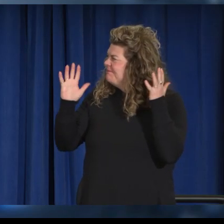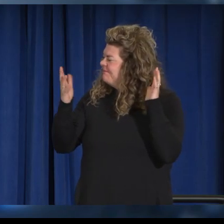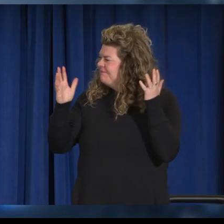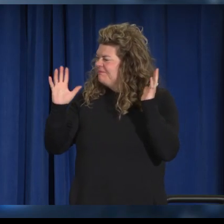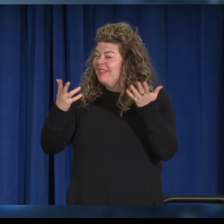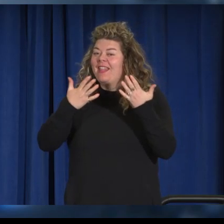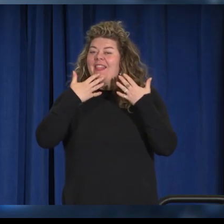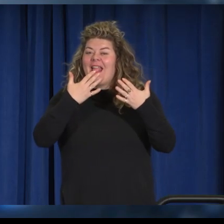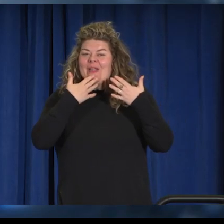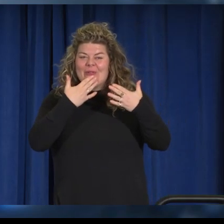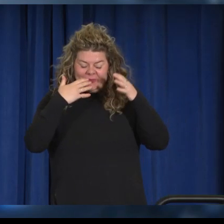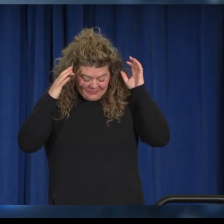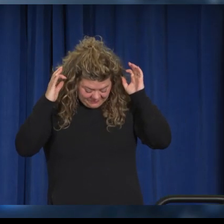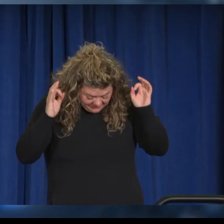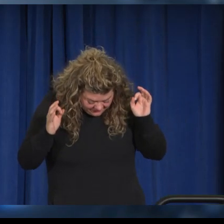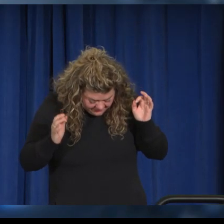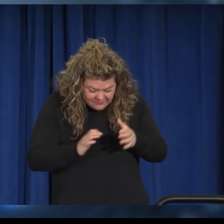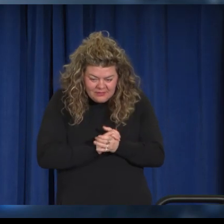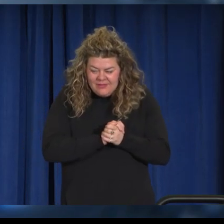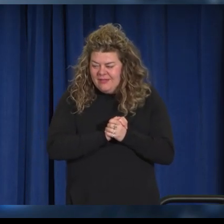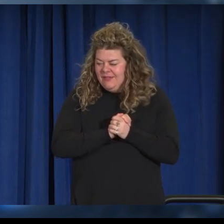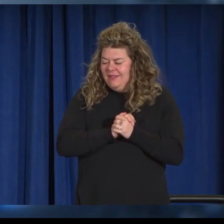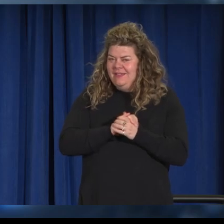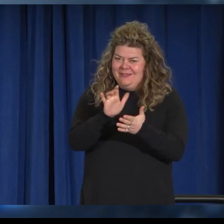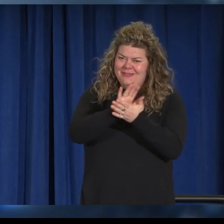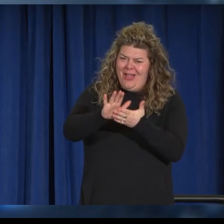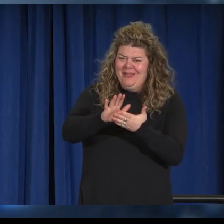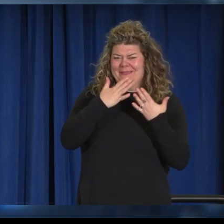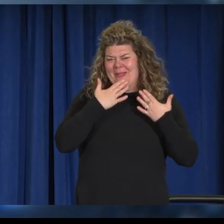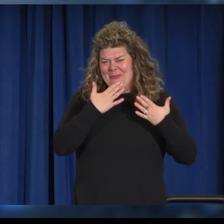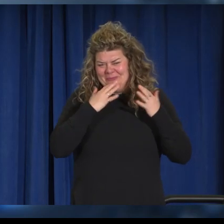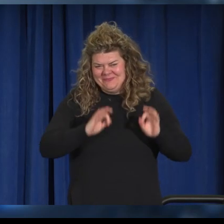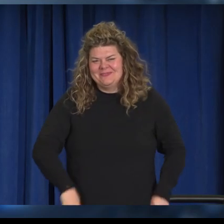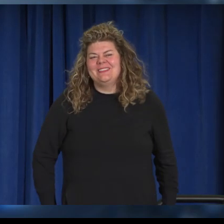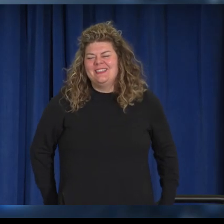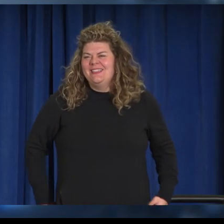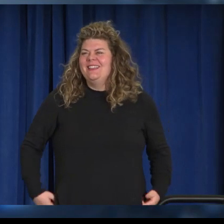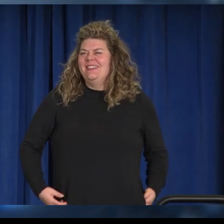Oh, thank you. I can hear you clapping. That's nice. That's good.